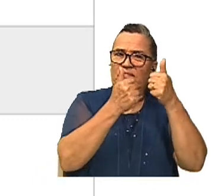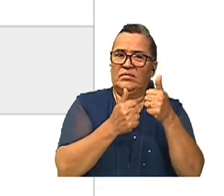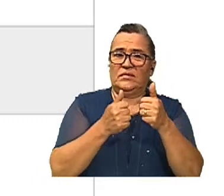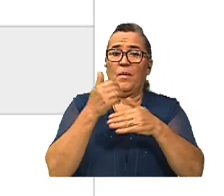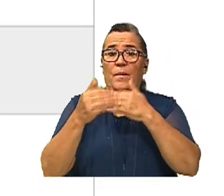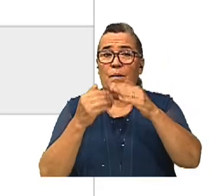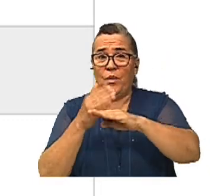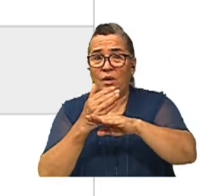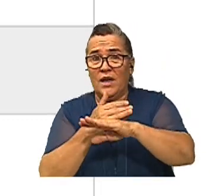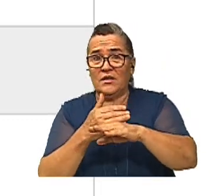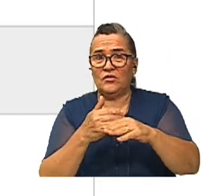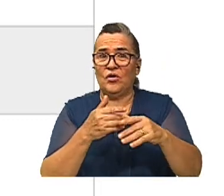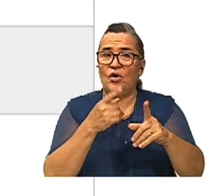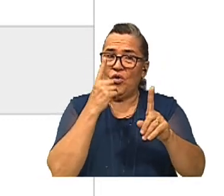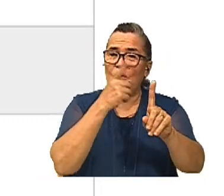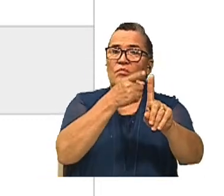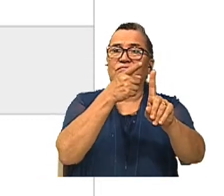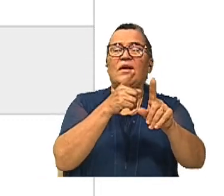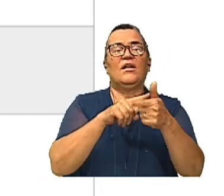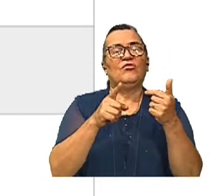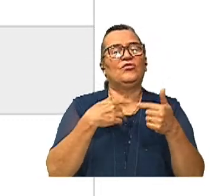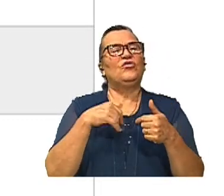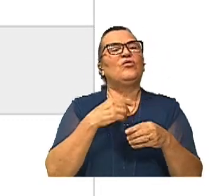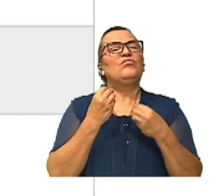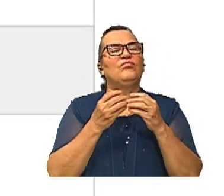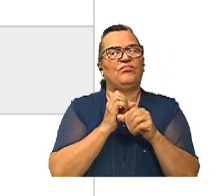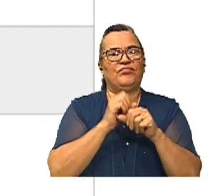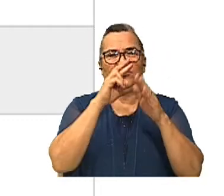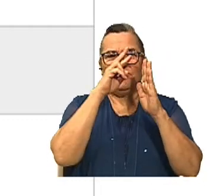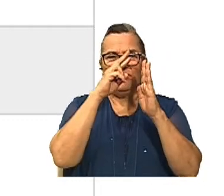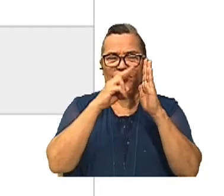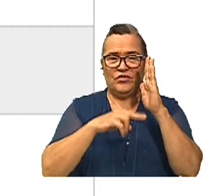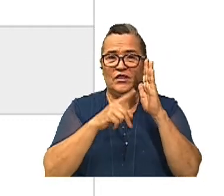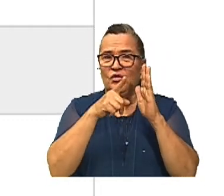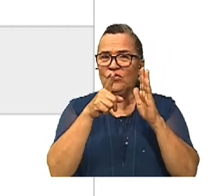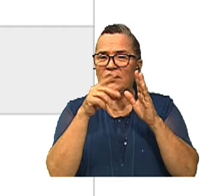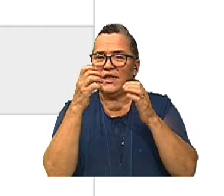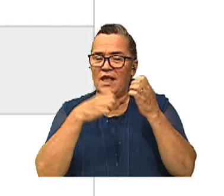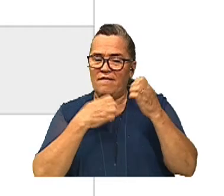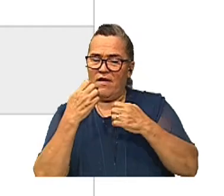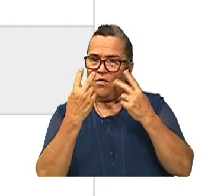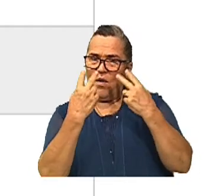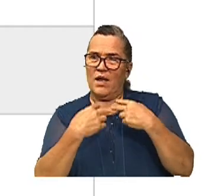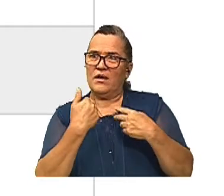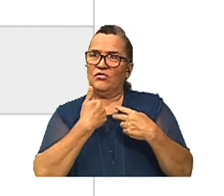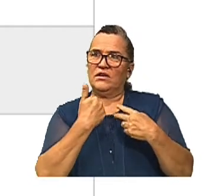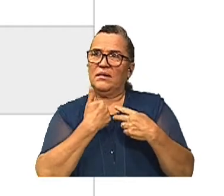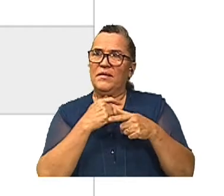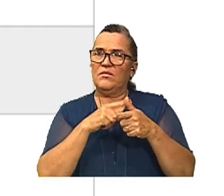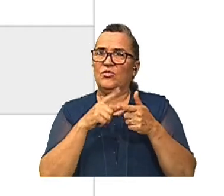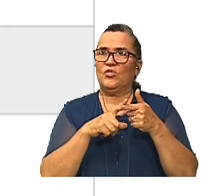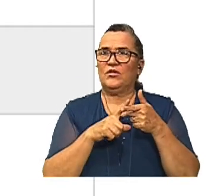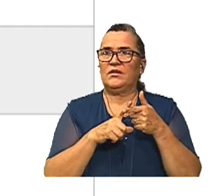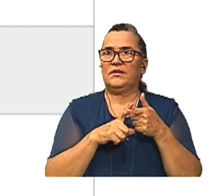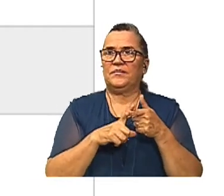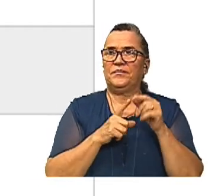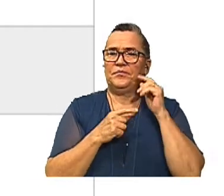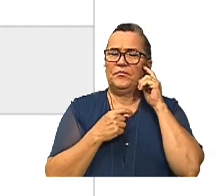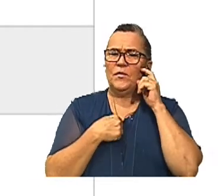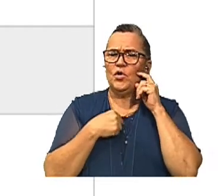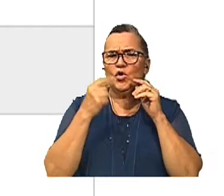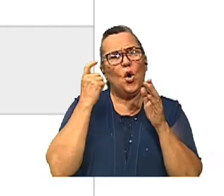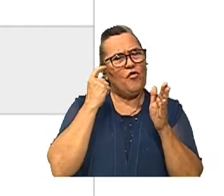that everybody achieved it, right? I know, but I'm going to read, and you will evaluate yourself at home. Now, it says,